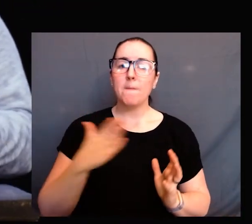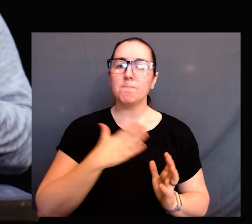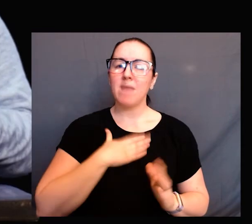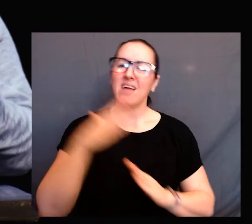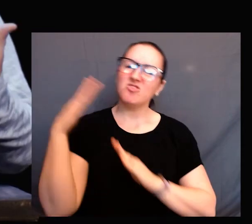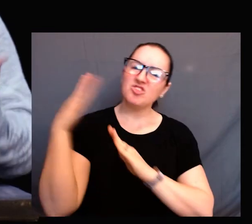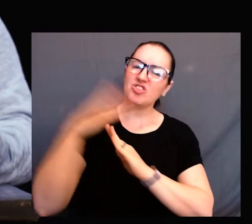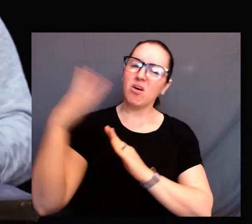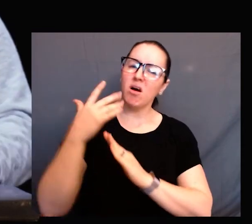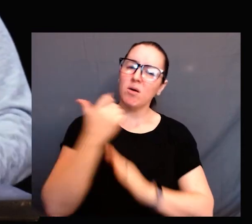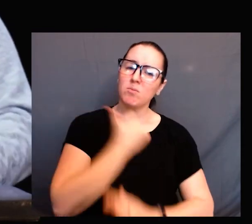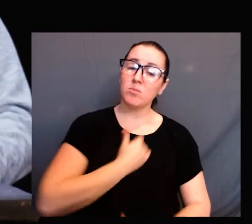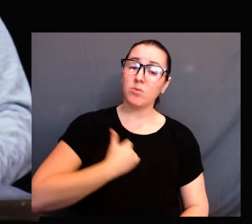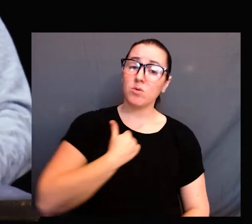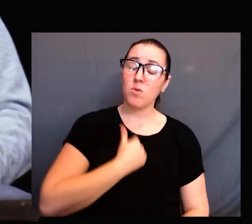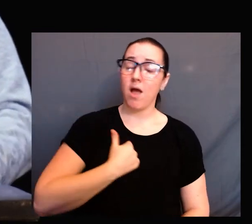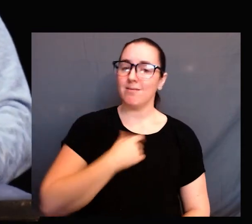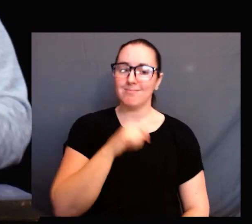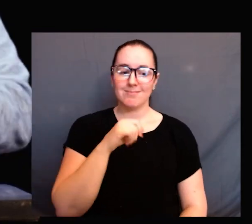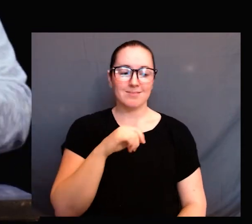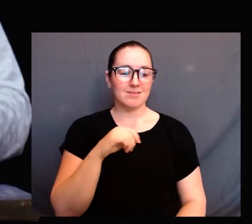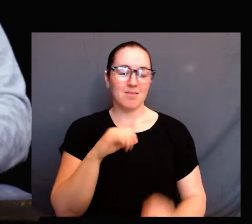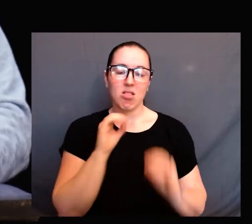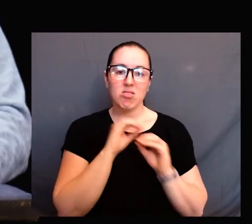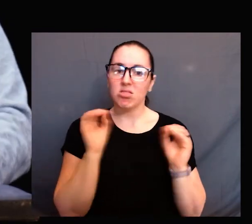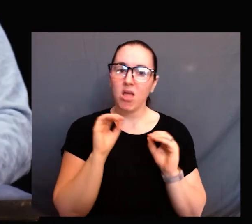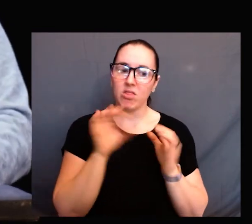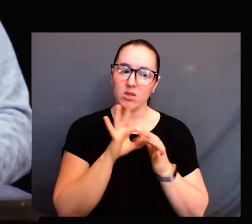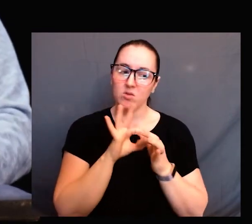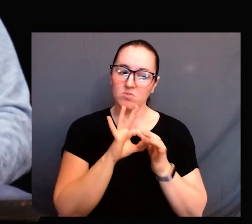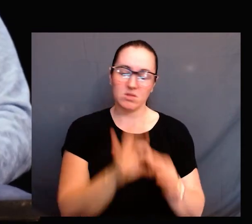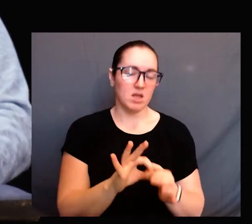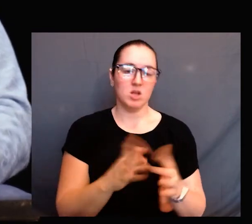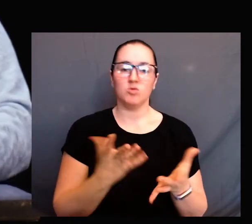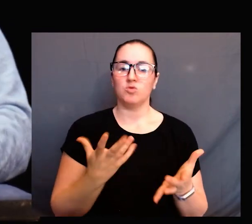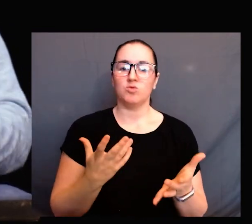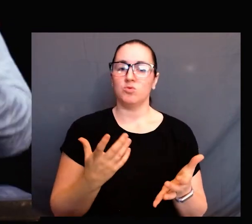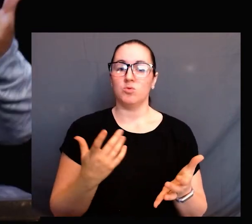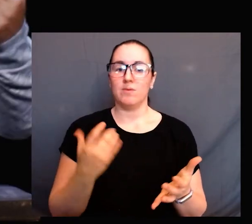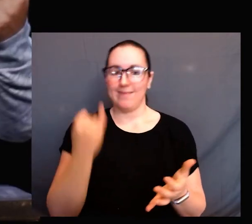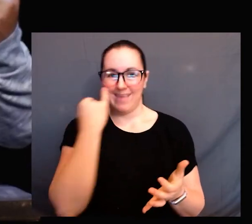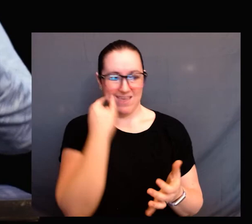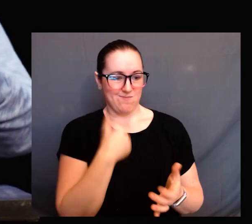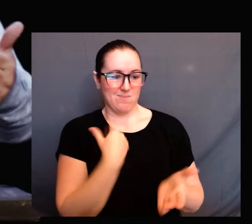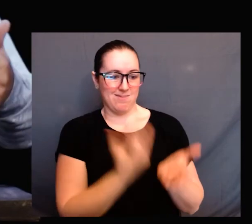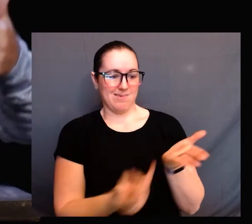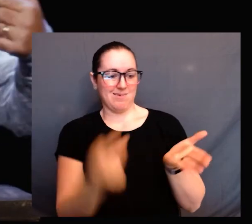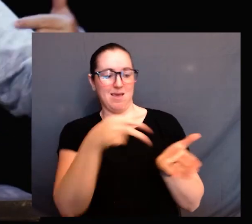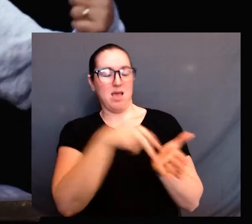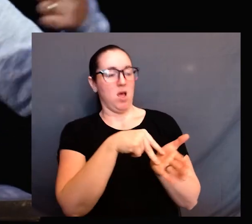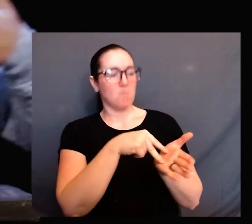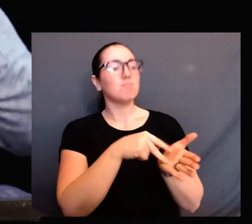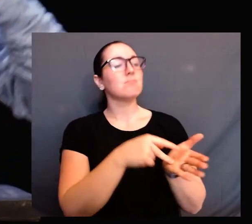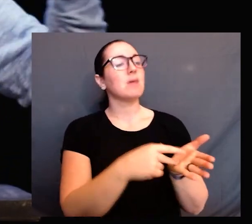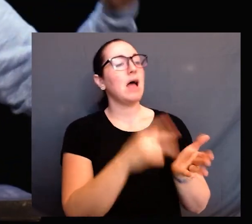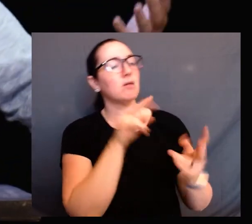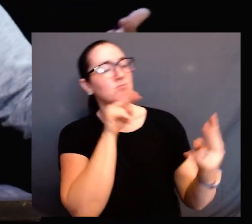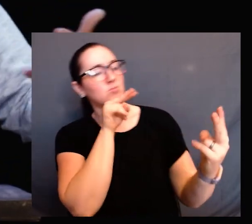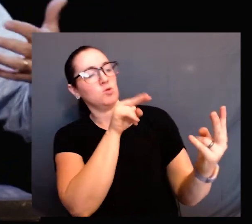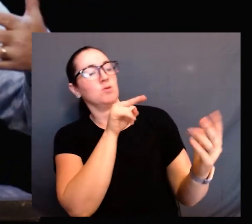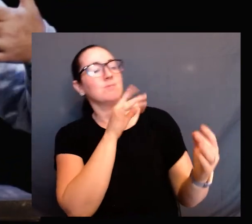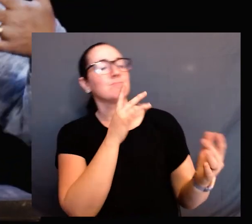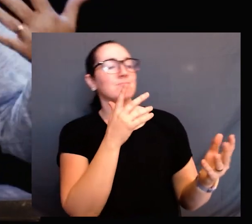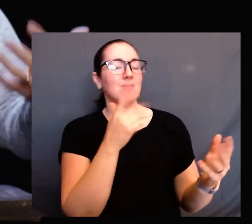had, my greatest regrets have nothing to do with whether or not I got up and made myself look